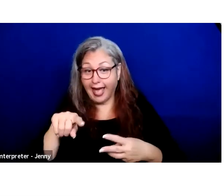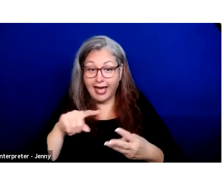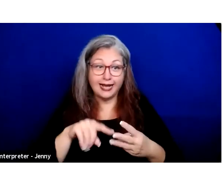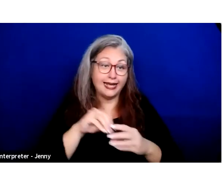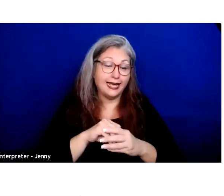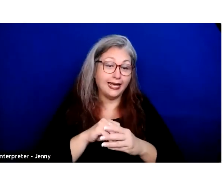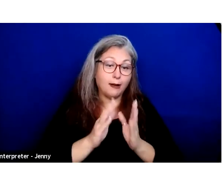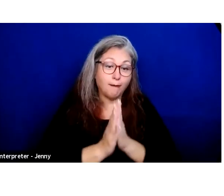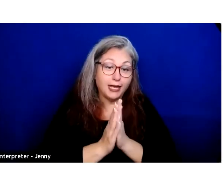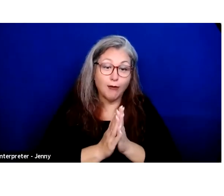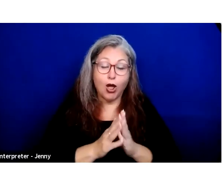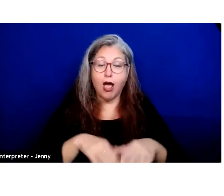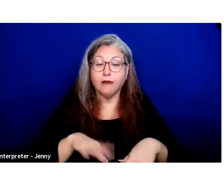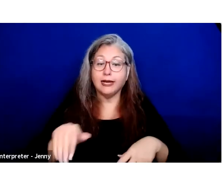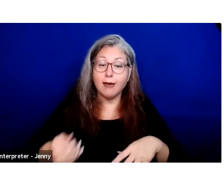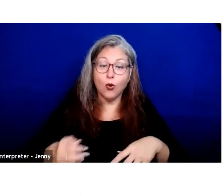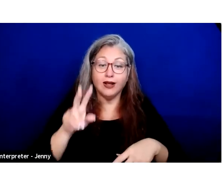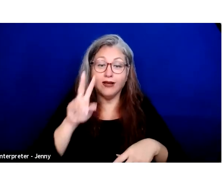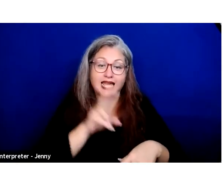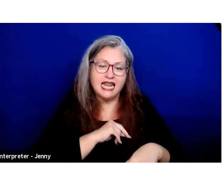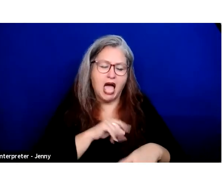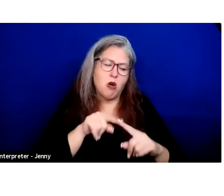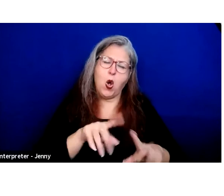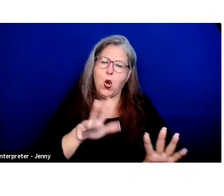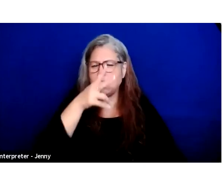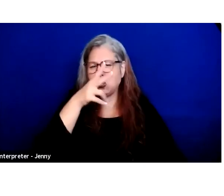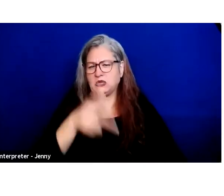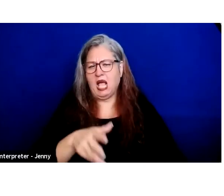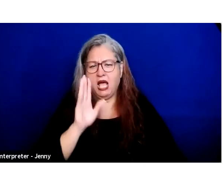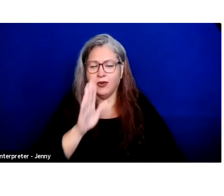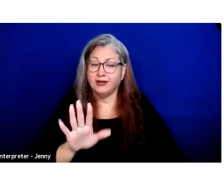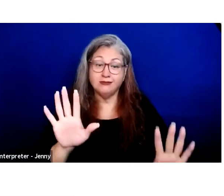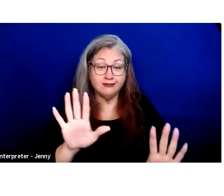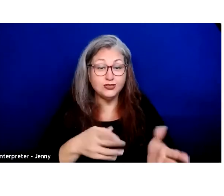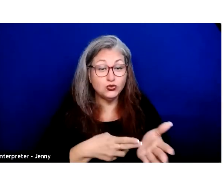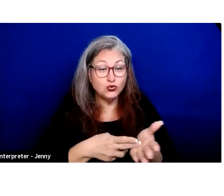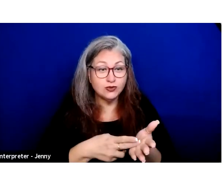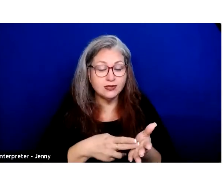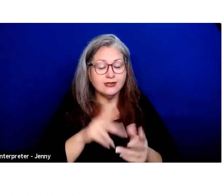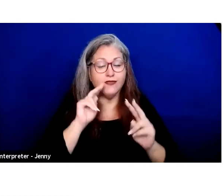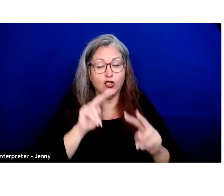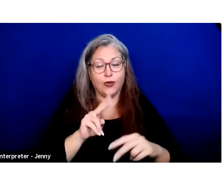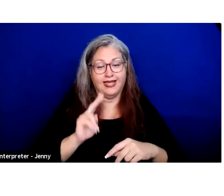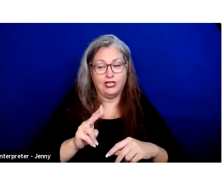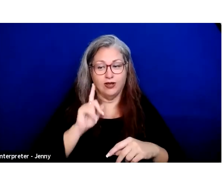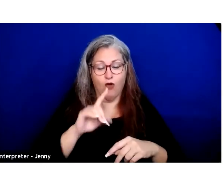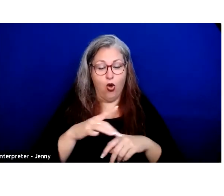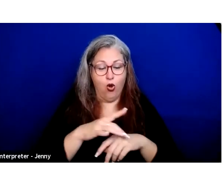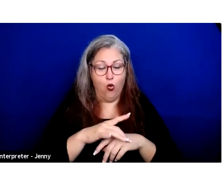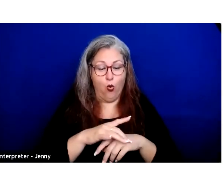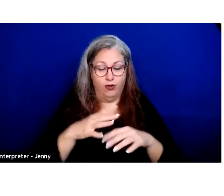Myanmar, in Cambodia, and Vietnam, that it's going to be shoddy. The truth is that because of the history of global